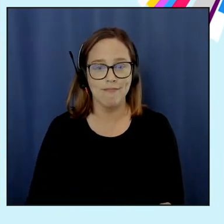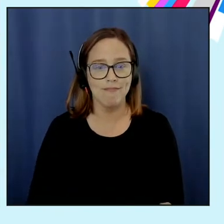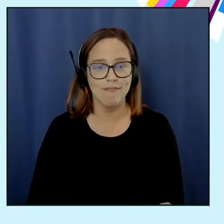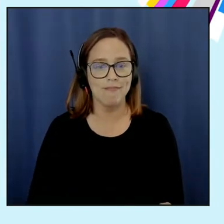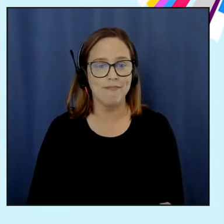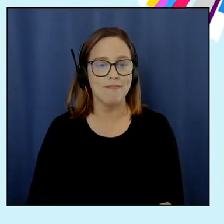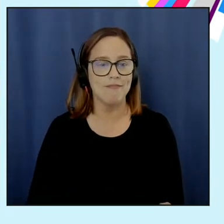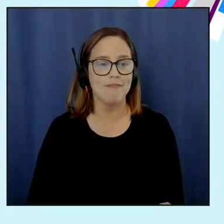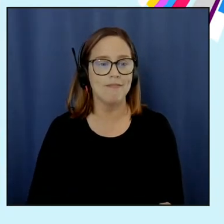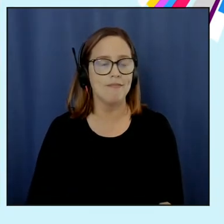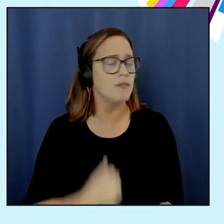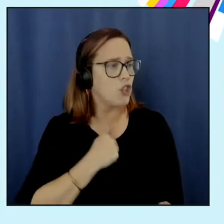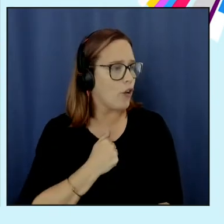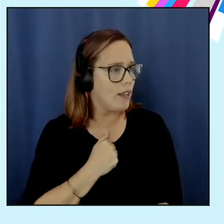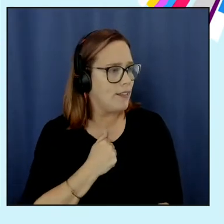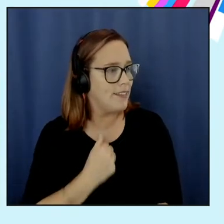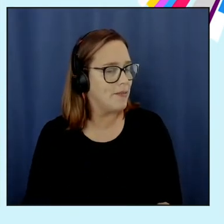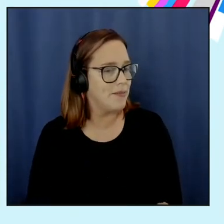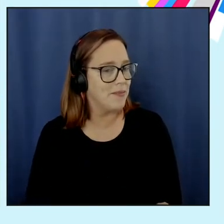Sorry?